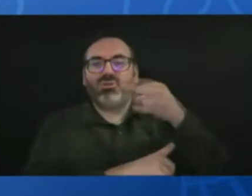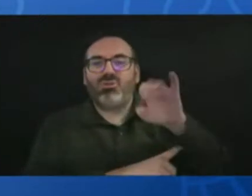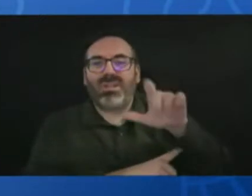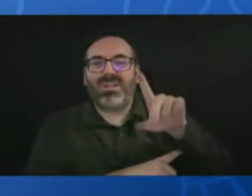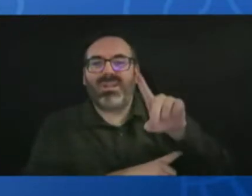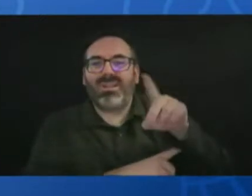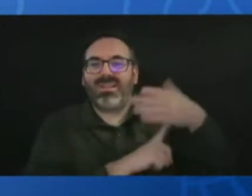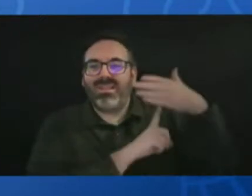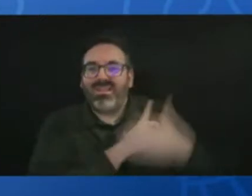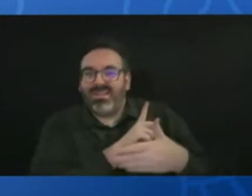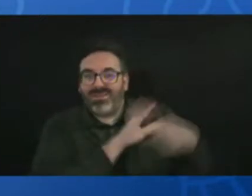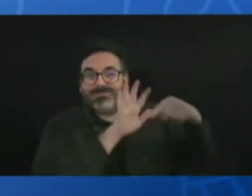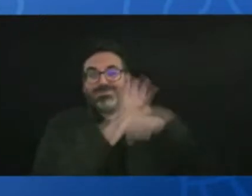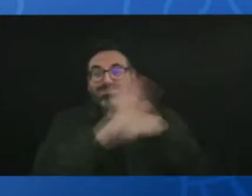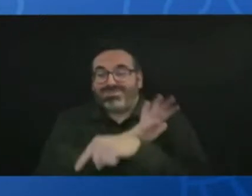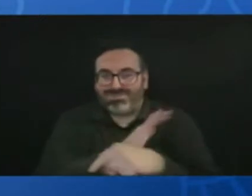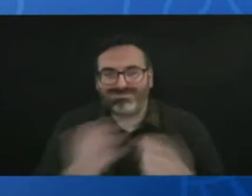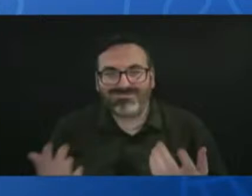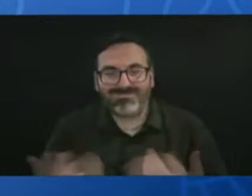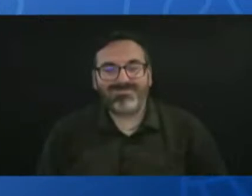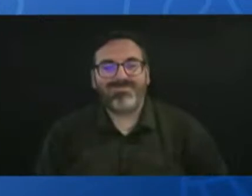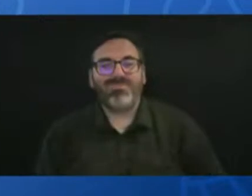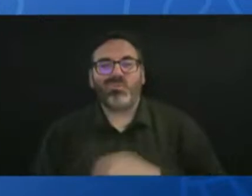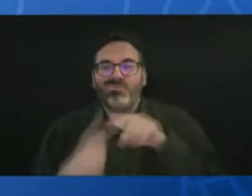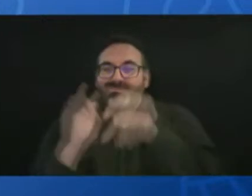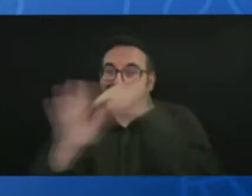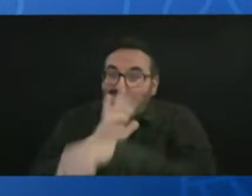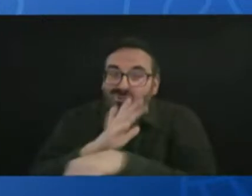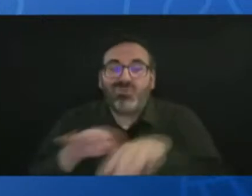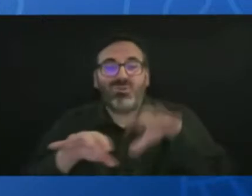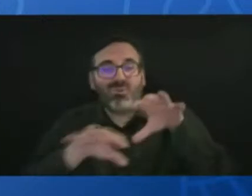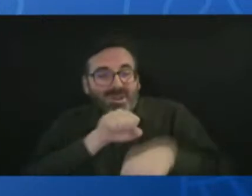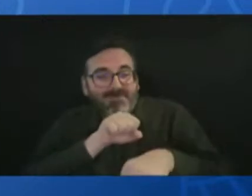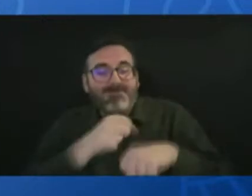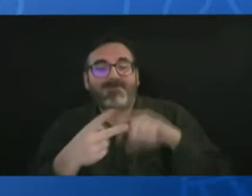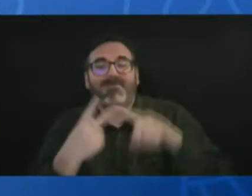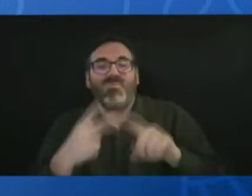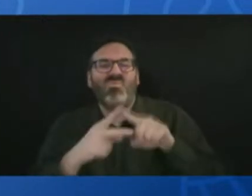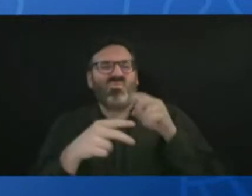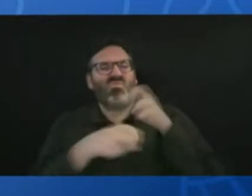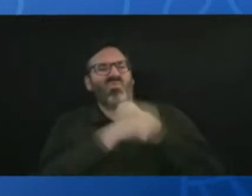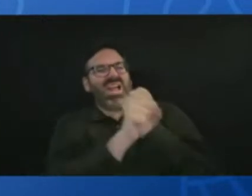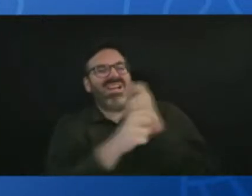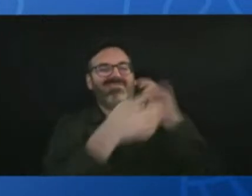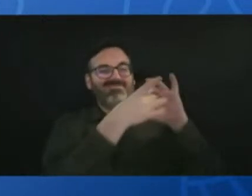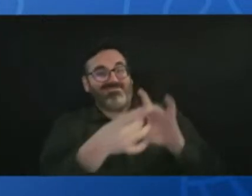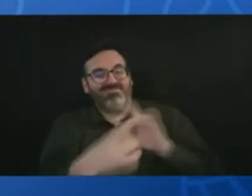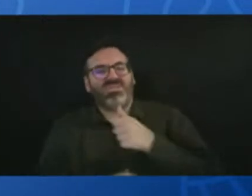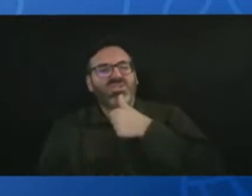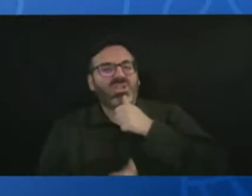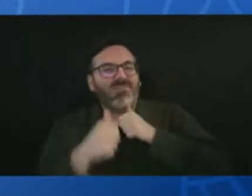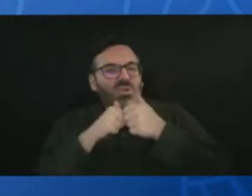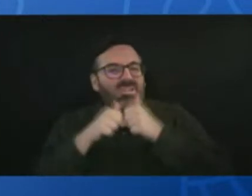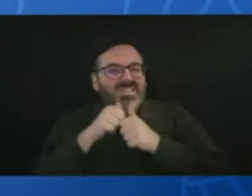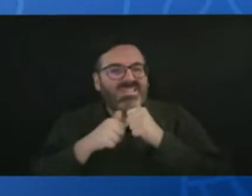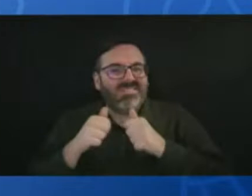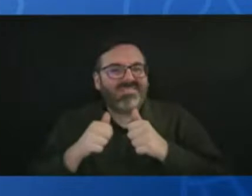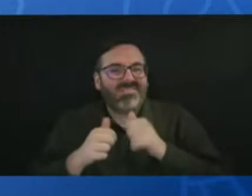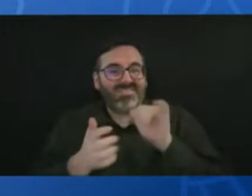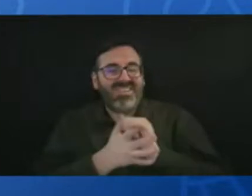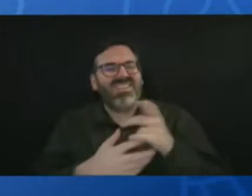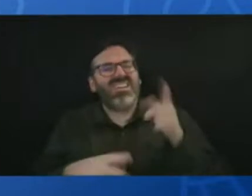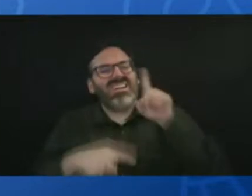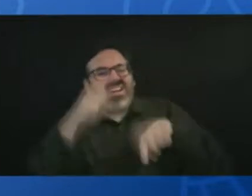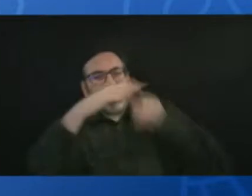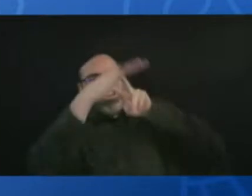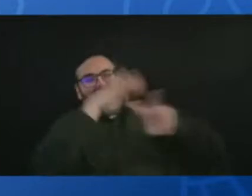rape, to just create a kind of suffering that is unimaginable for civilized human beings.